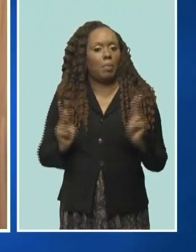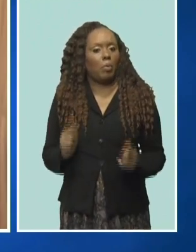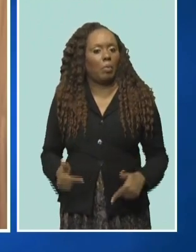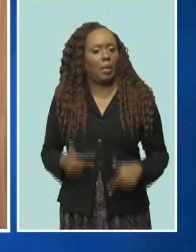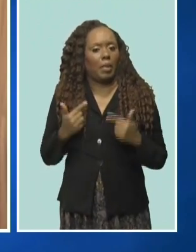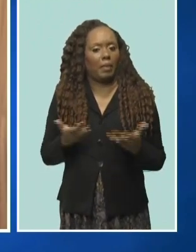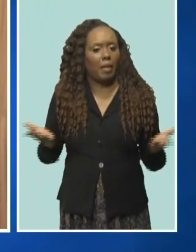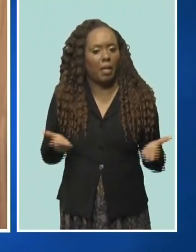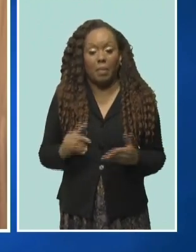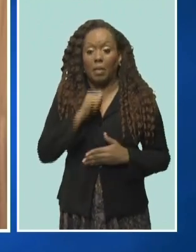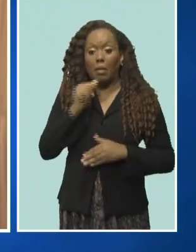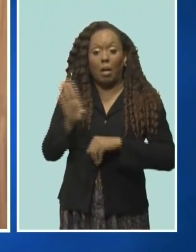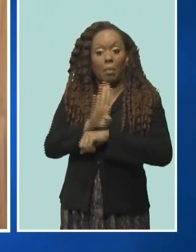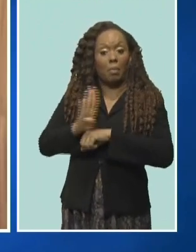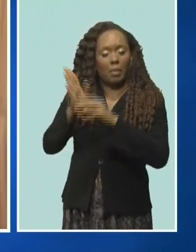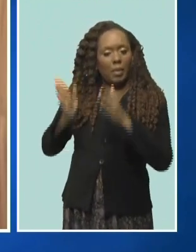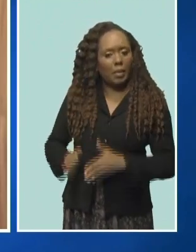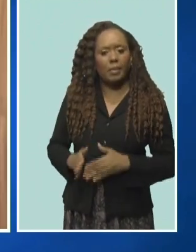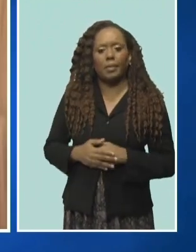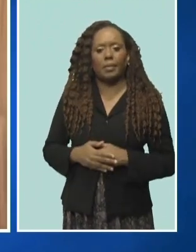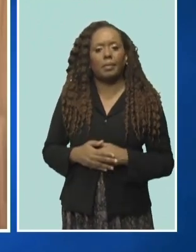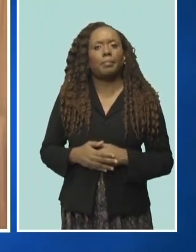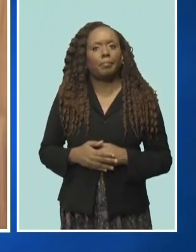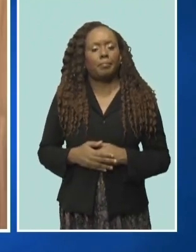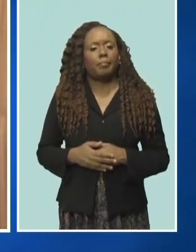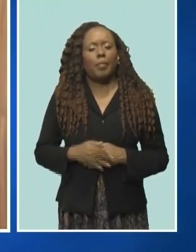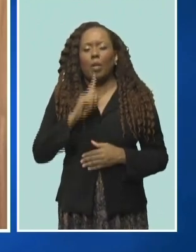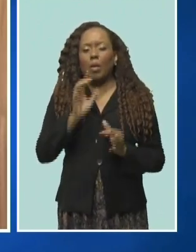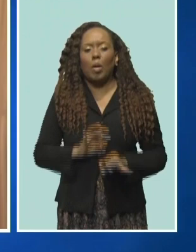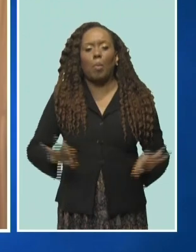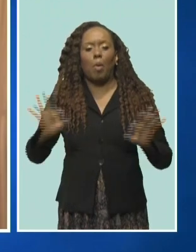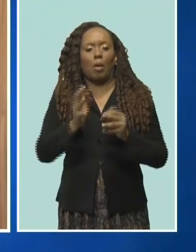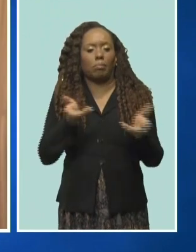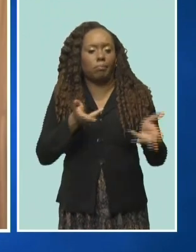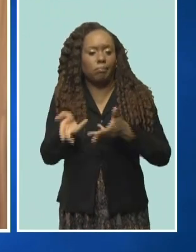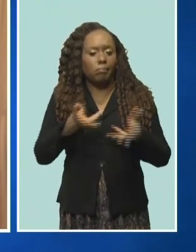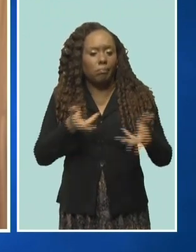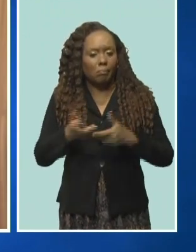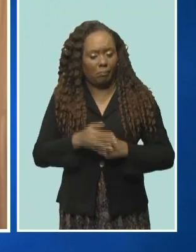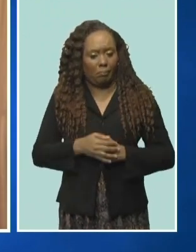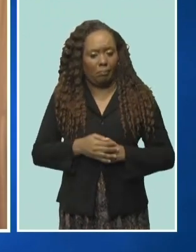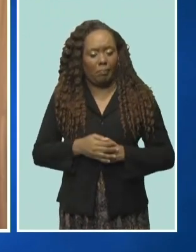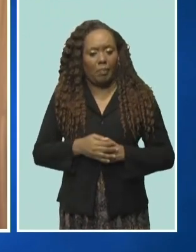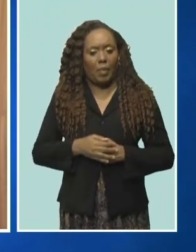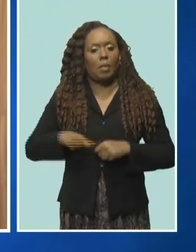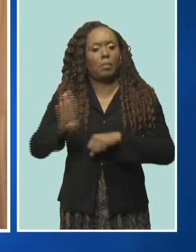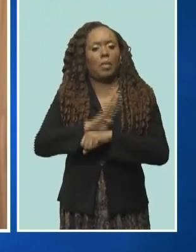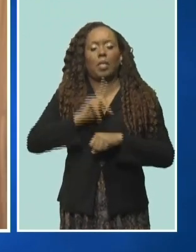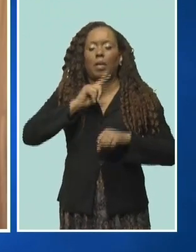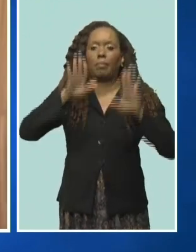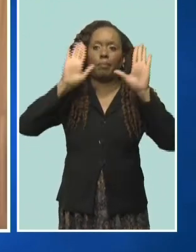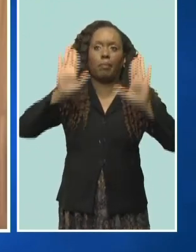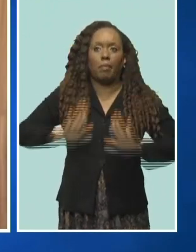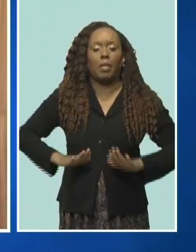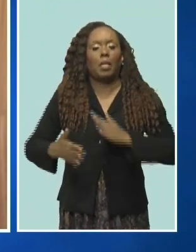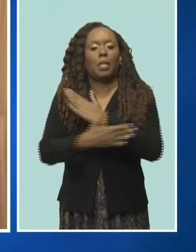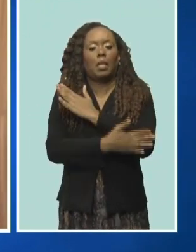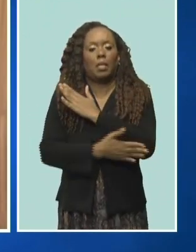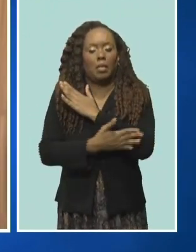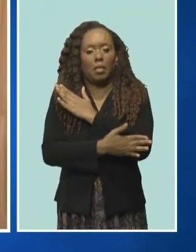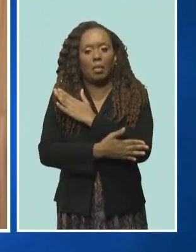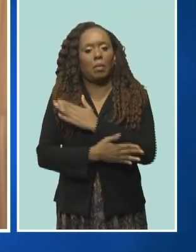country of ours is great because when it has mattered most, we have always come together to confront and rise